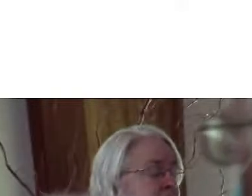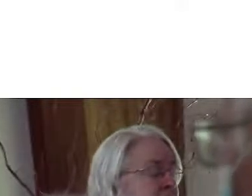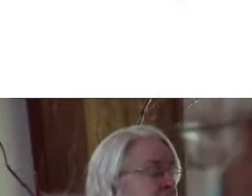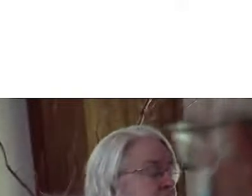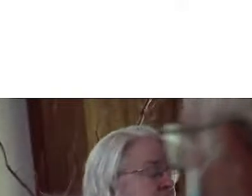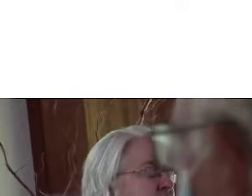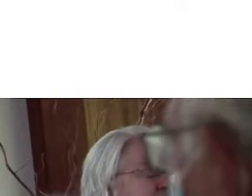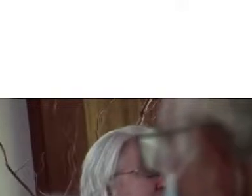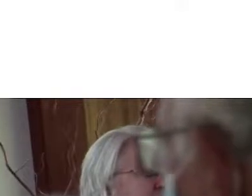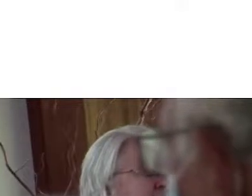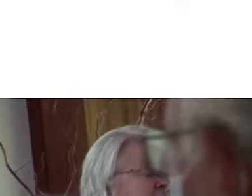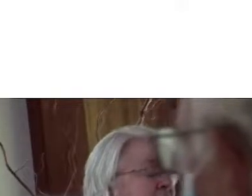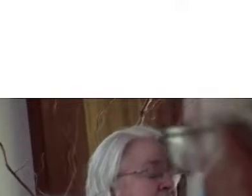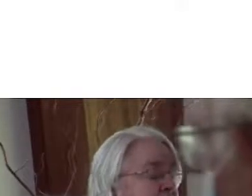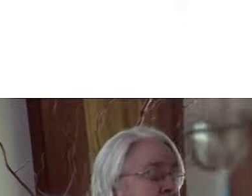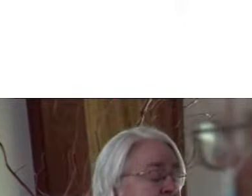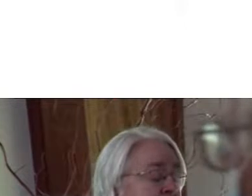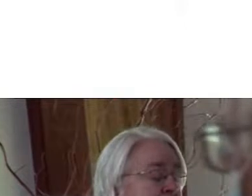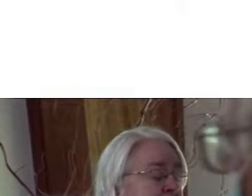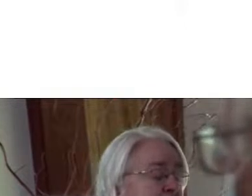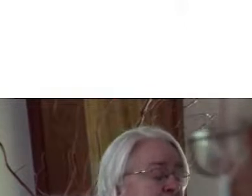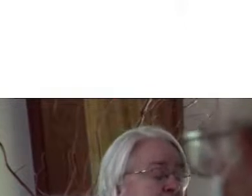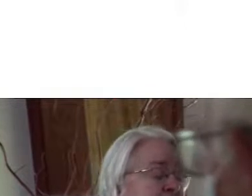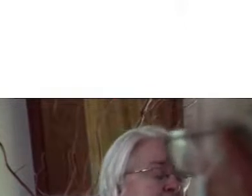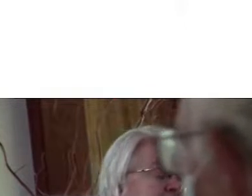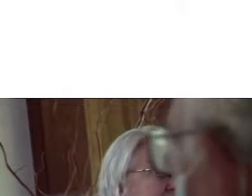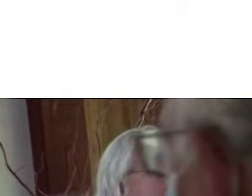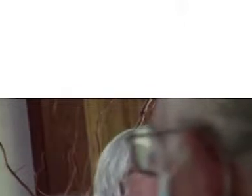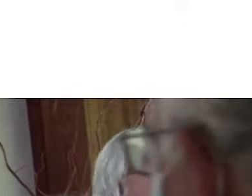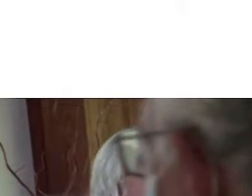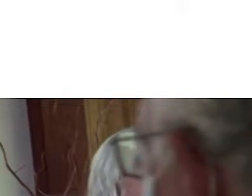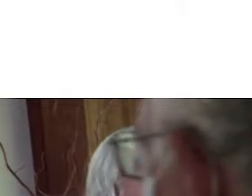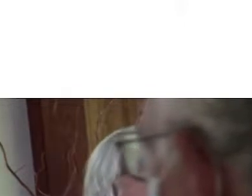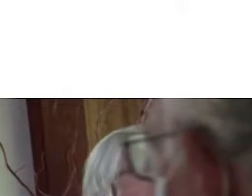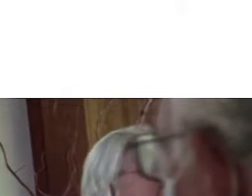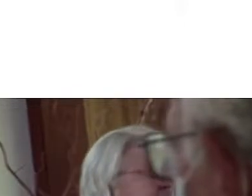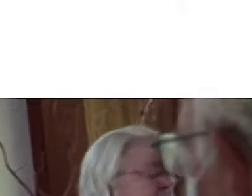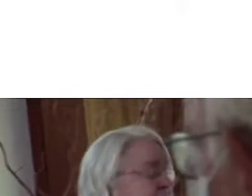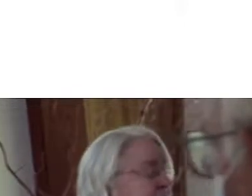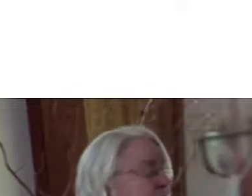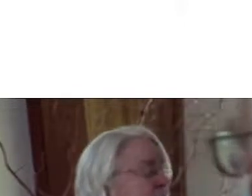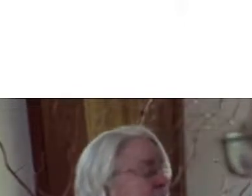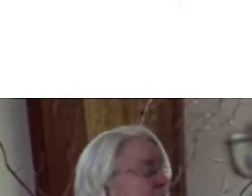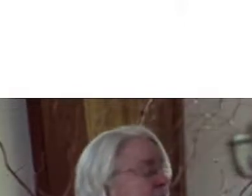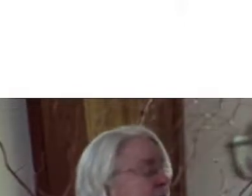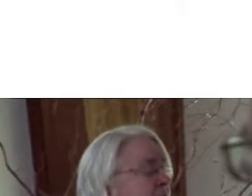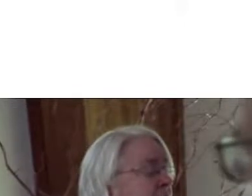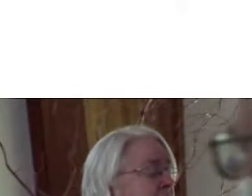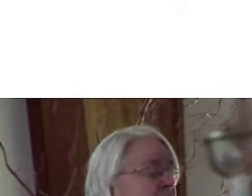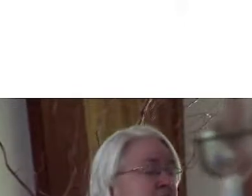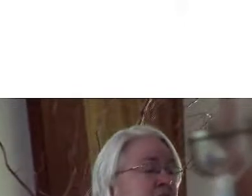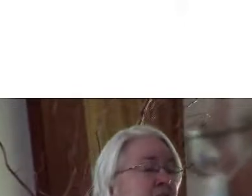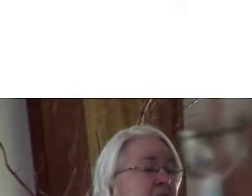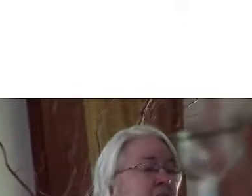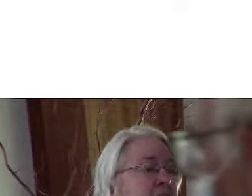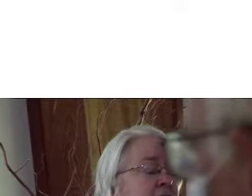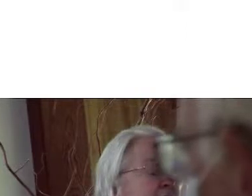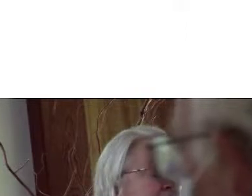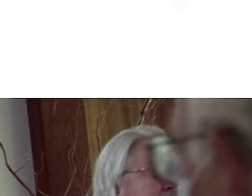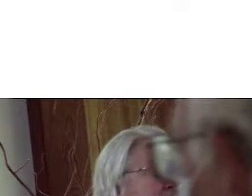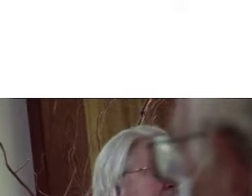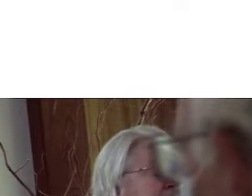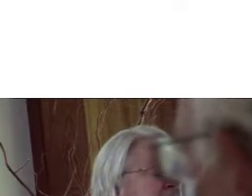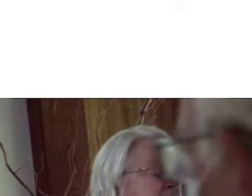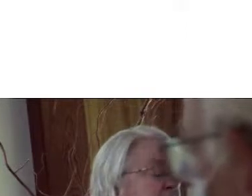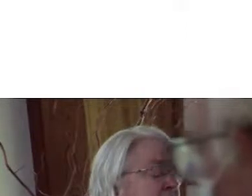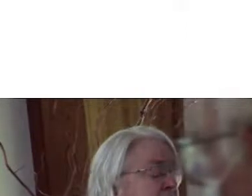meet each day. If they ask what I did well, tell